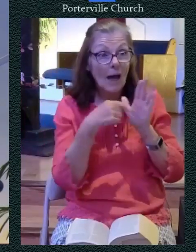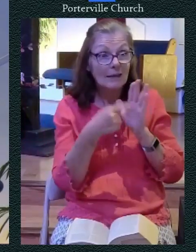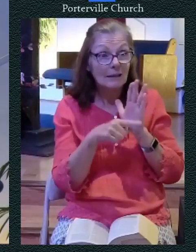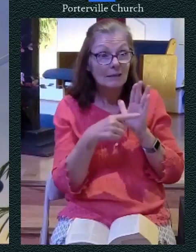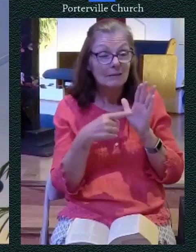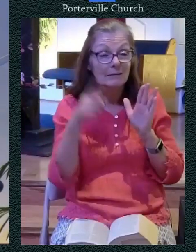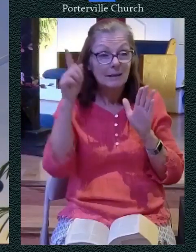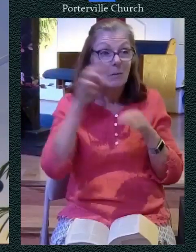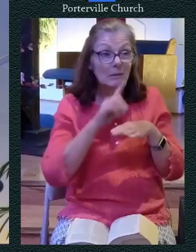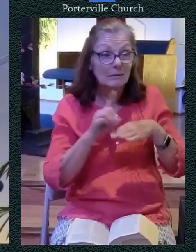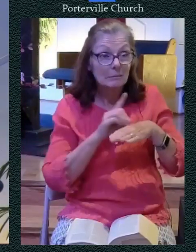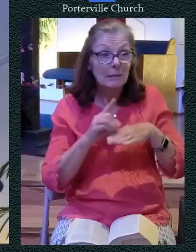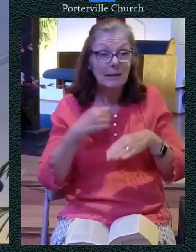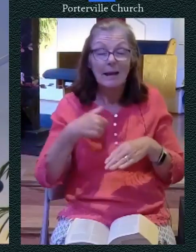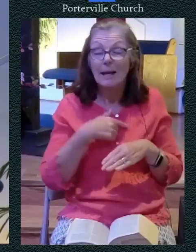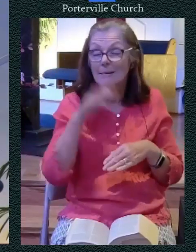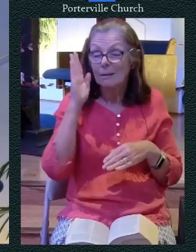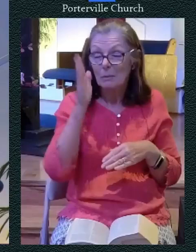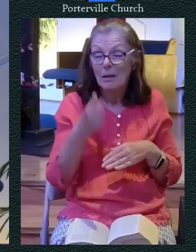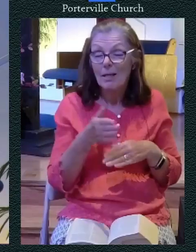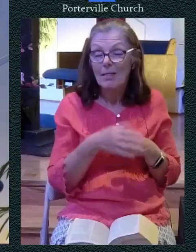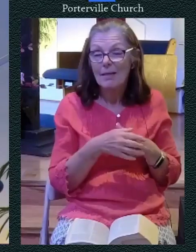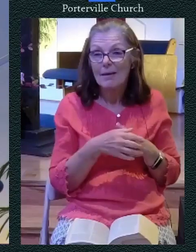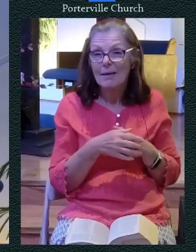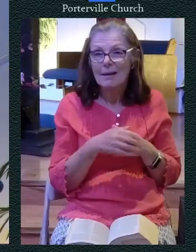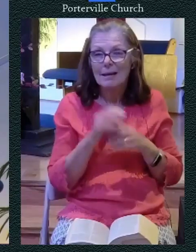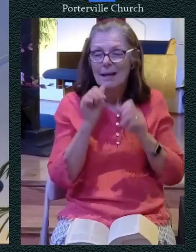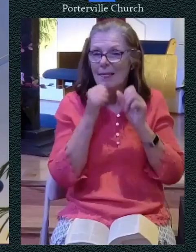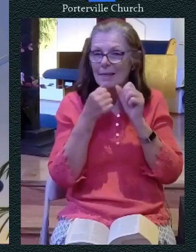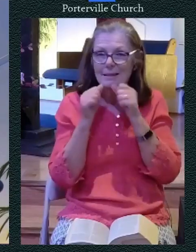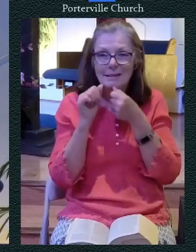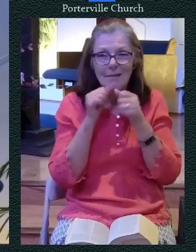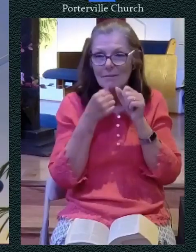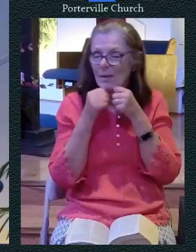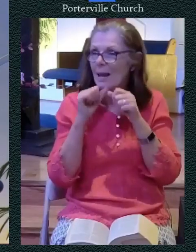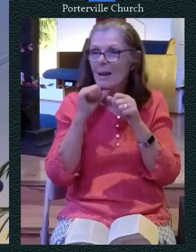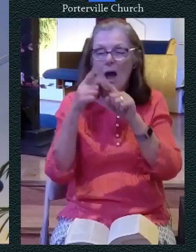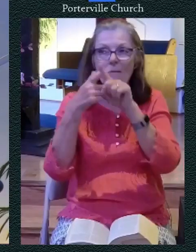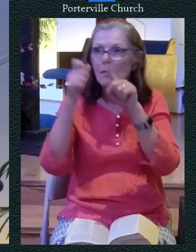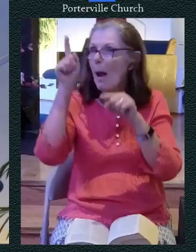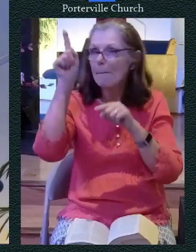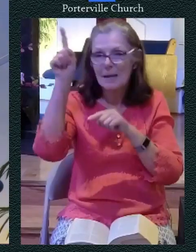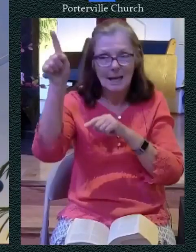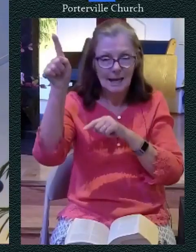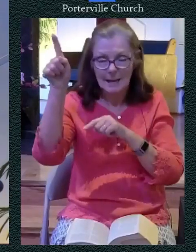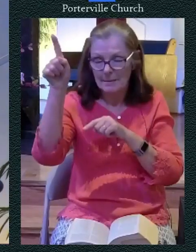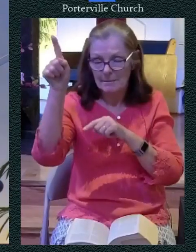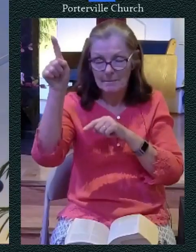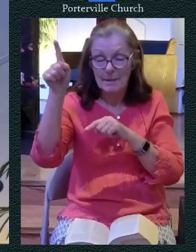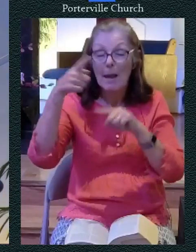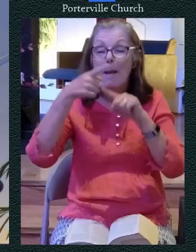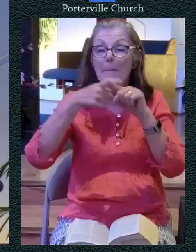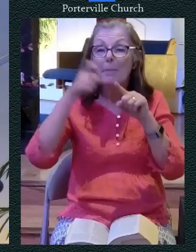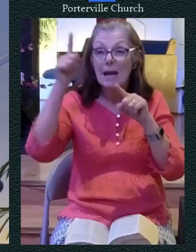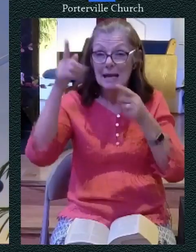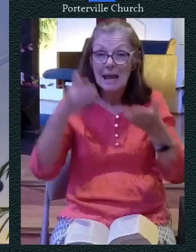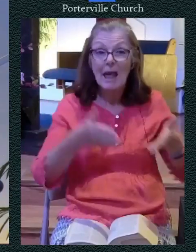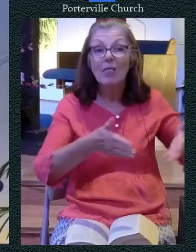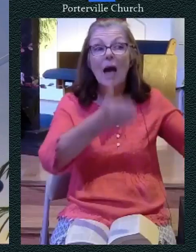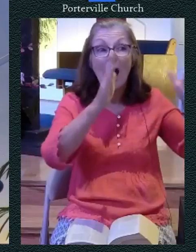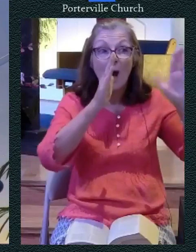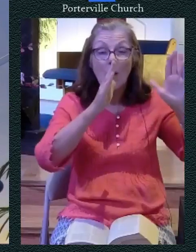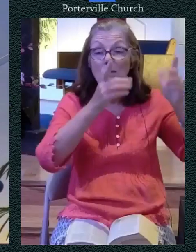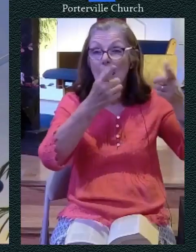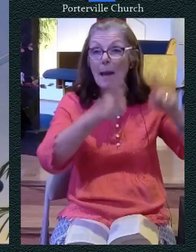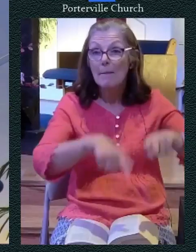We've talked last week, there's suffering that doesn't come directly from Him, but He allows it. He's engaged in every